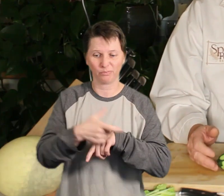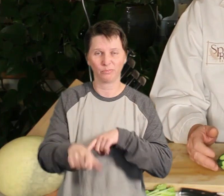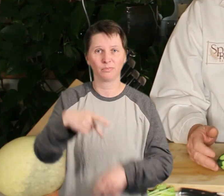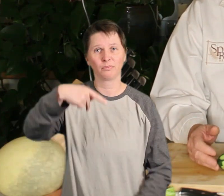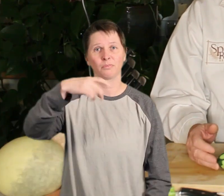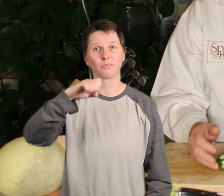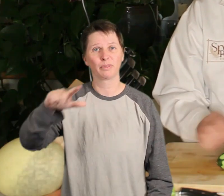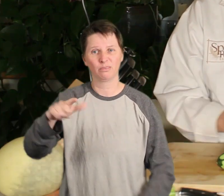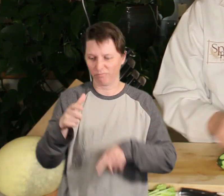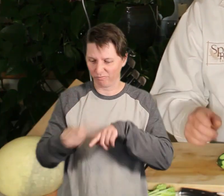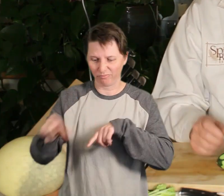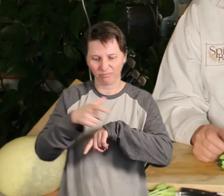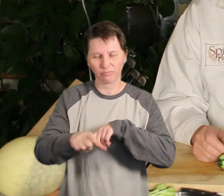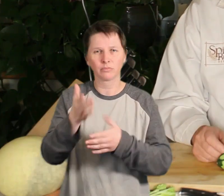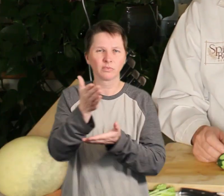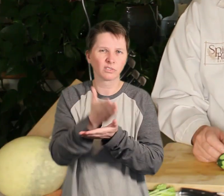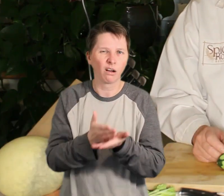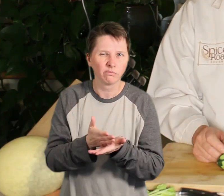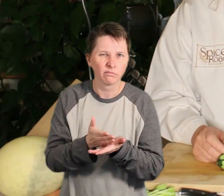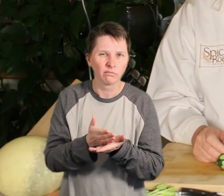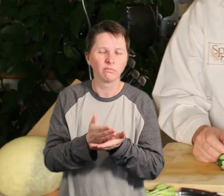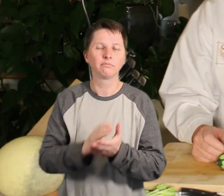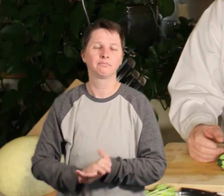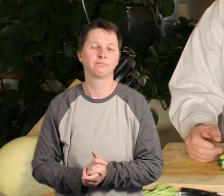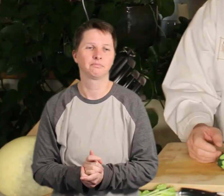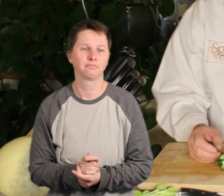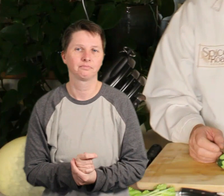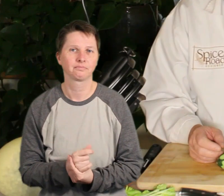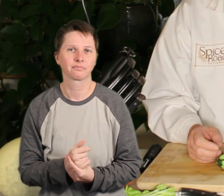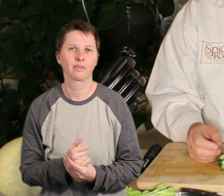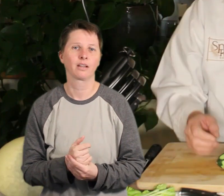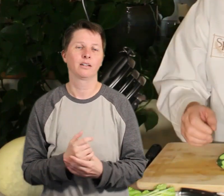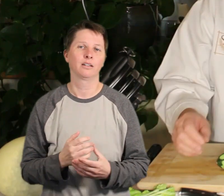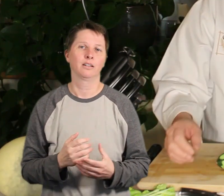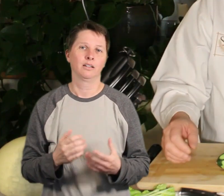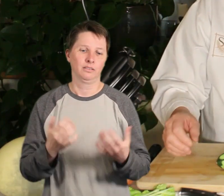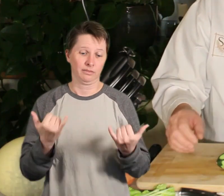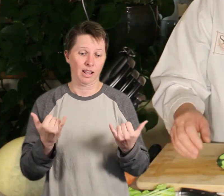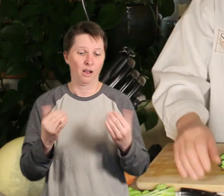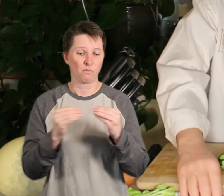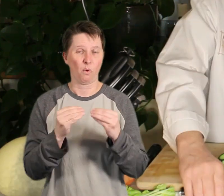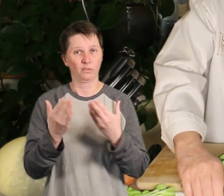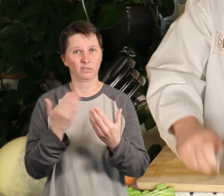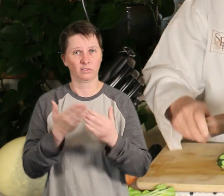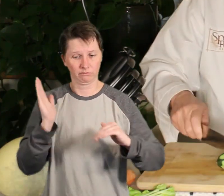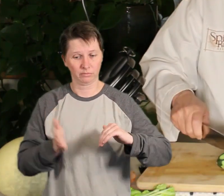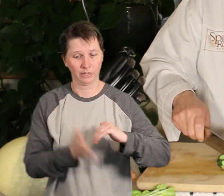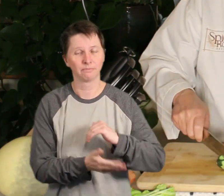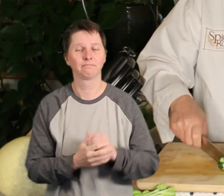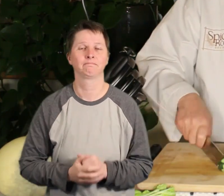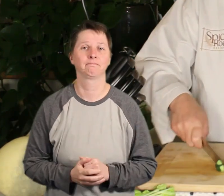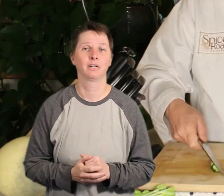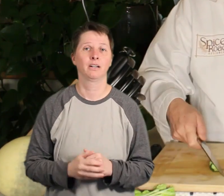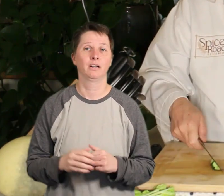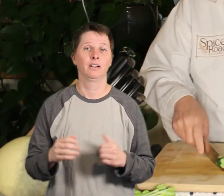the new skills, it's best to at least partially peel that cucumber or zucchini. I'm going to go ahead and